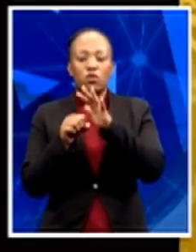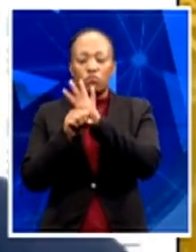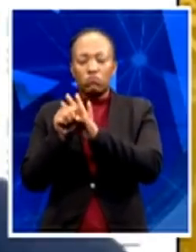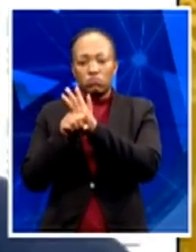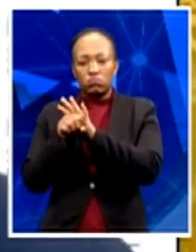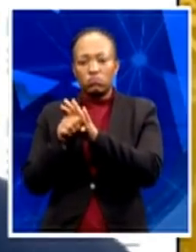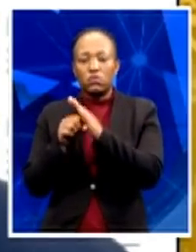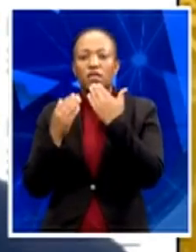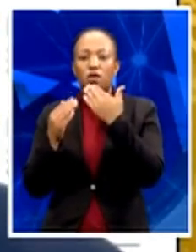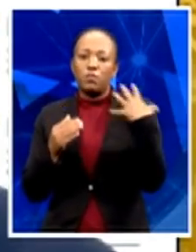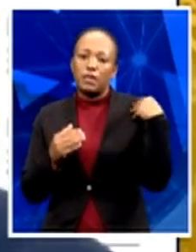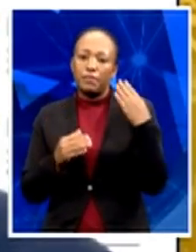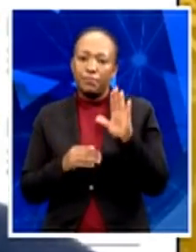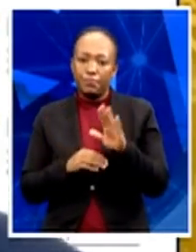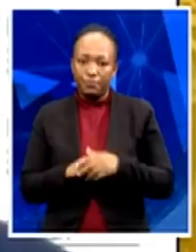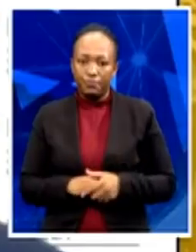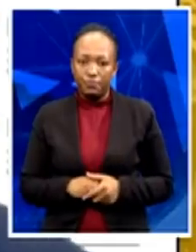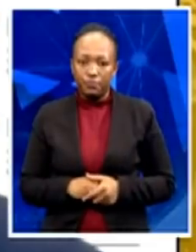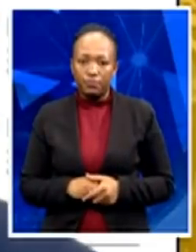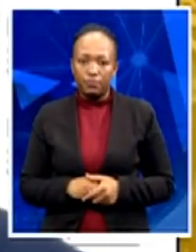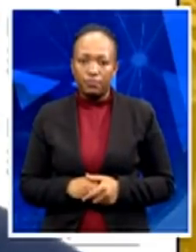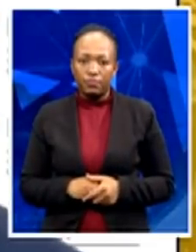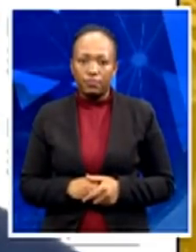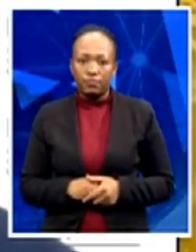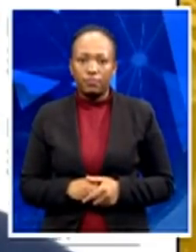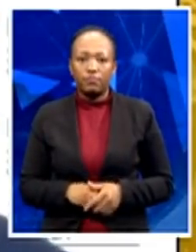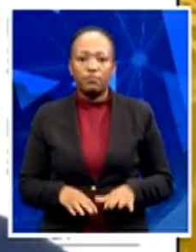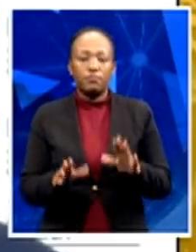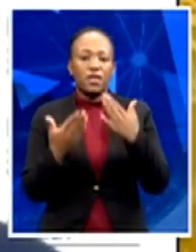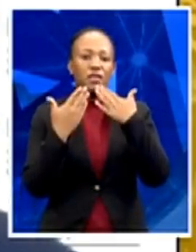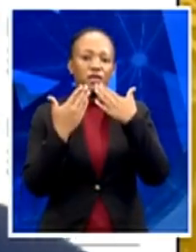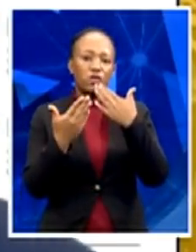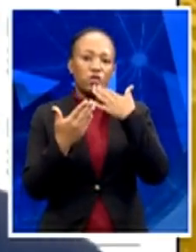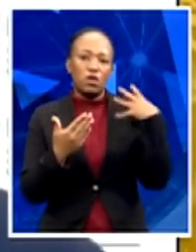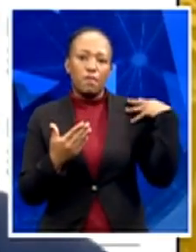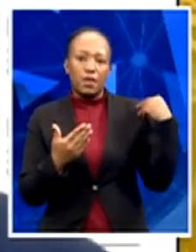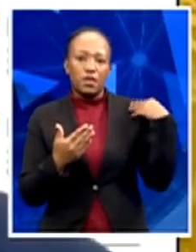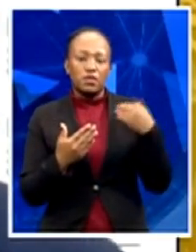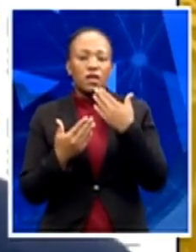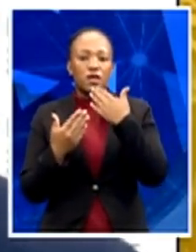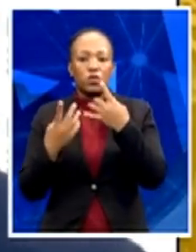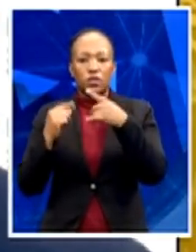Thank you very much, Minister. Thank you very much, Chair, Deputy Minister, honorable members and colleagues.